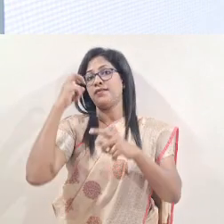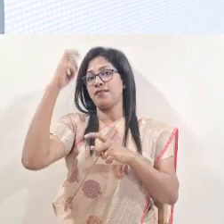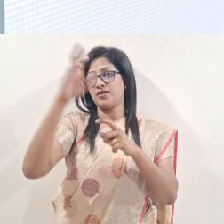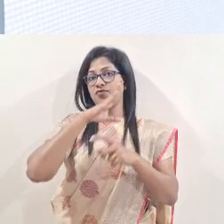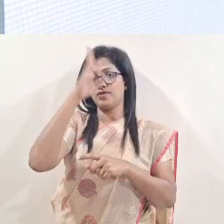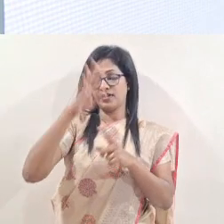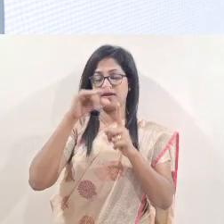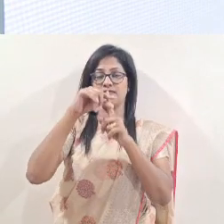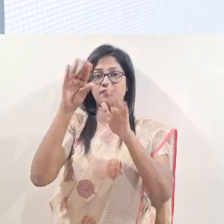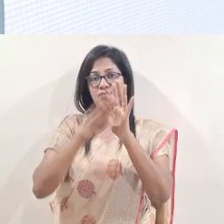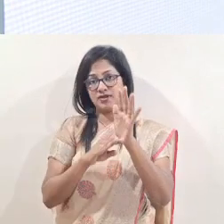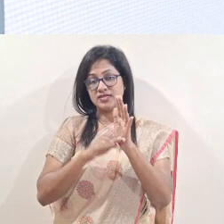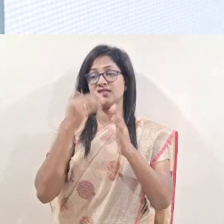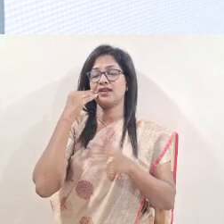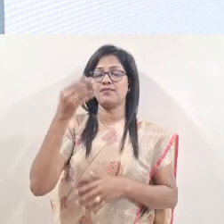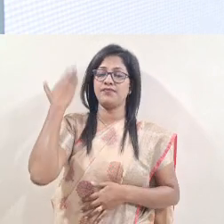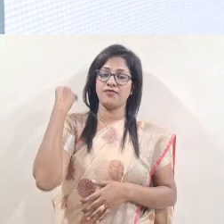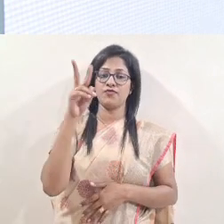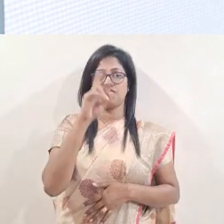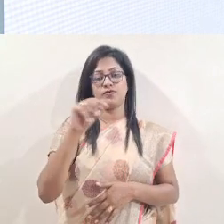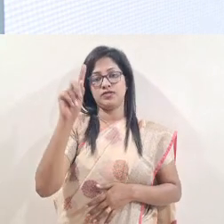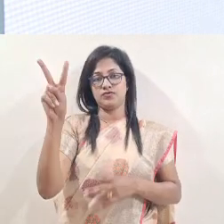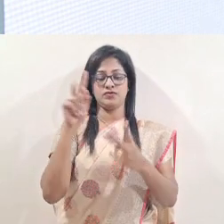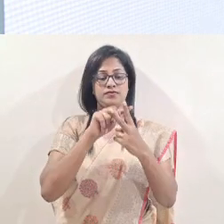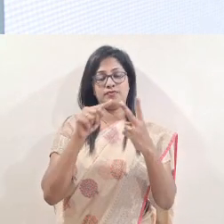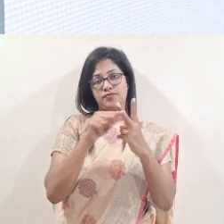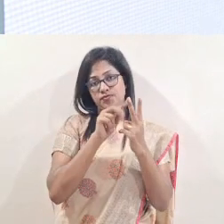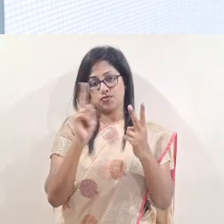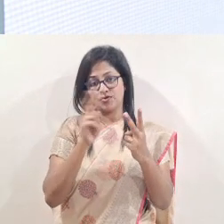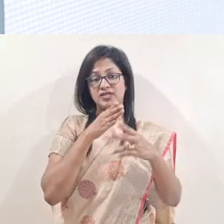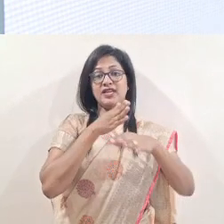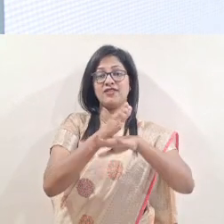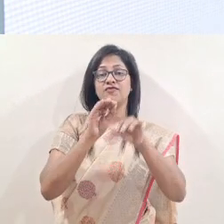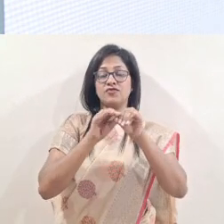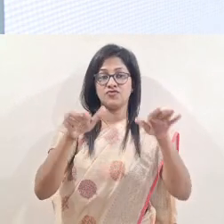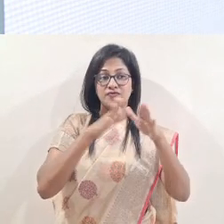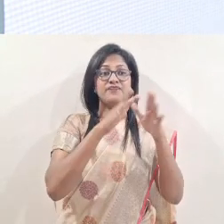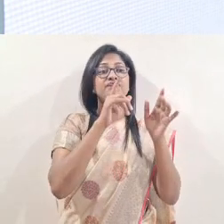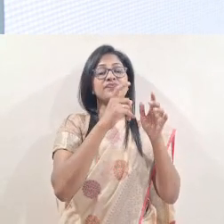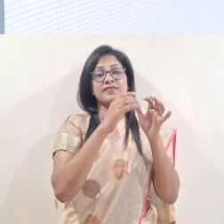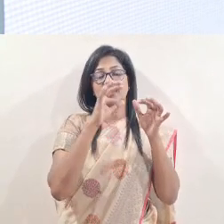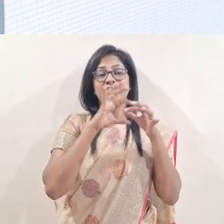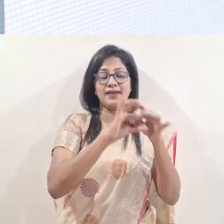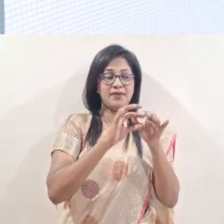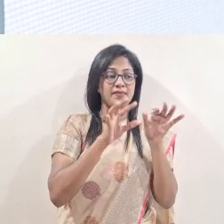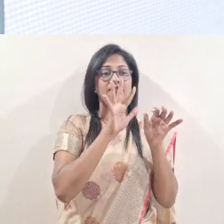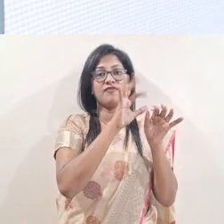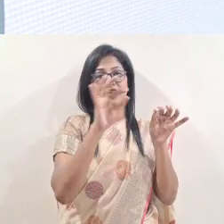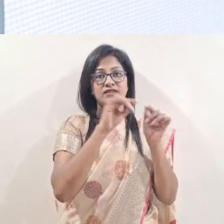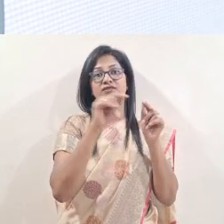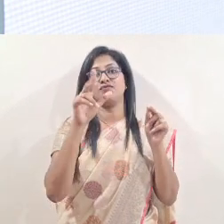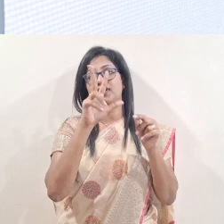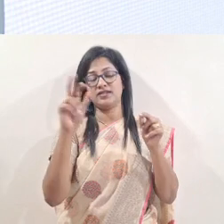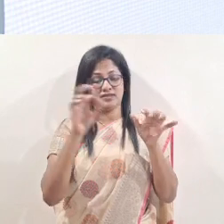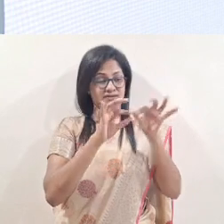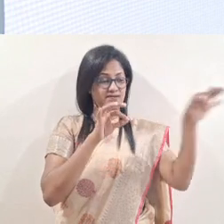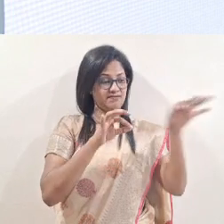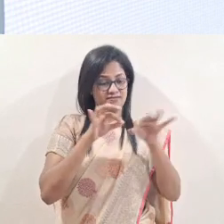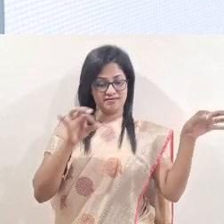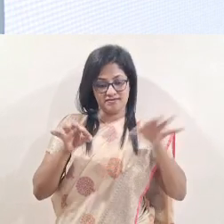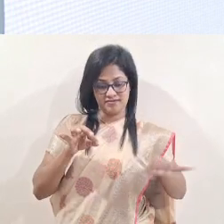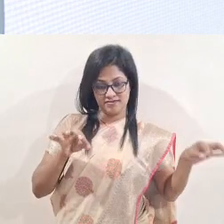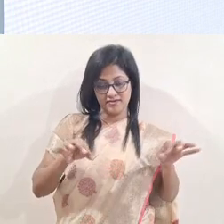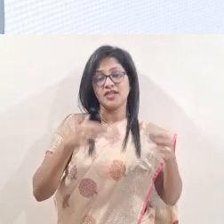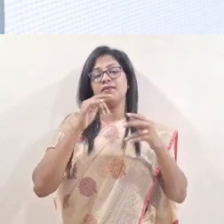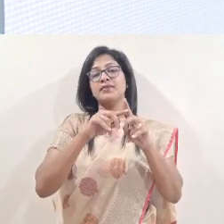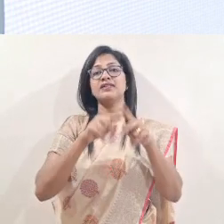2017 itself. And the influence zone is considered from 500 to 800 meters, but the influence zone varies depending upon the city's characteristics, which